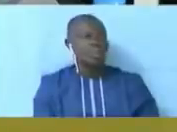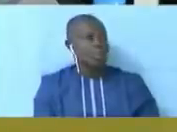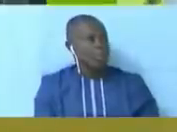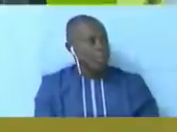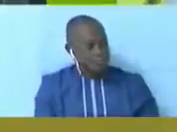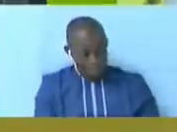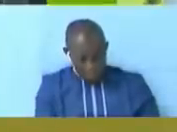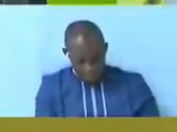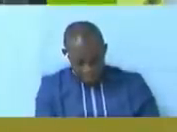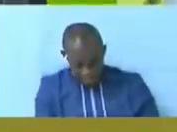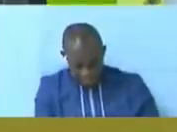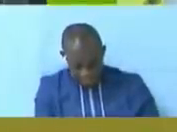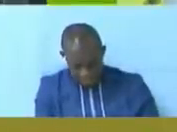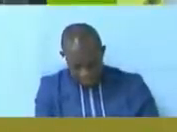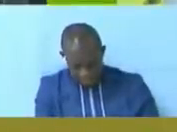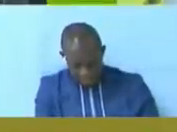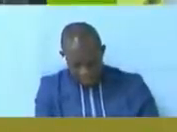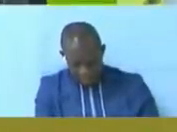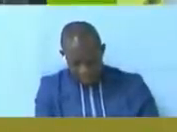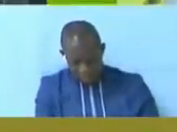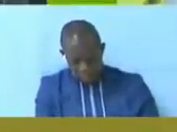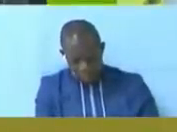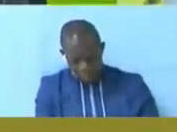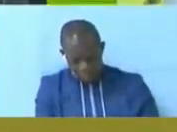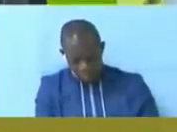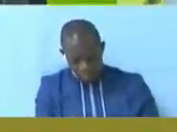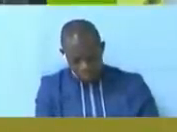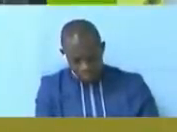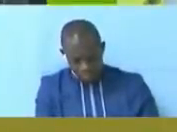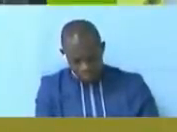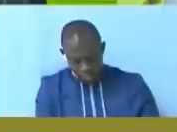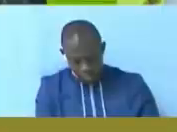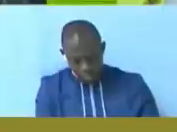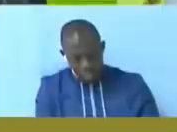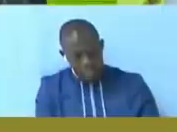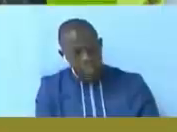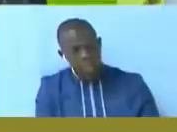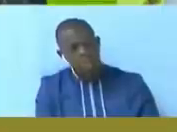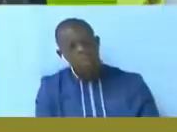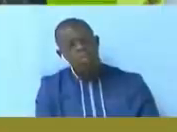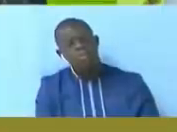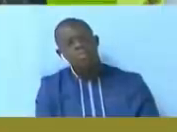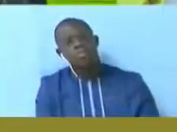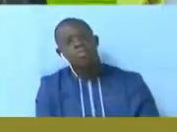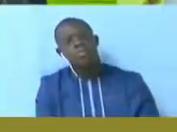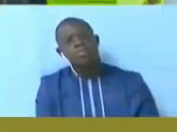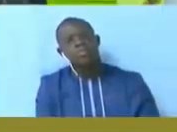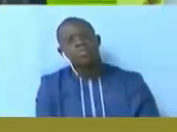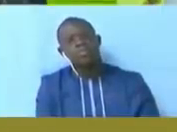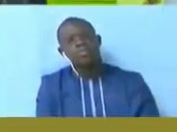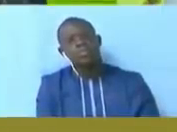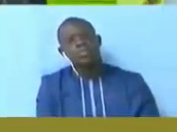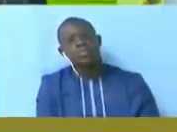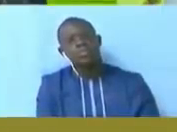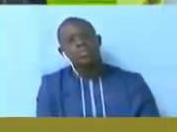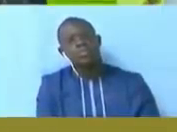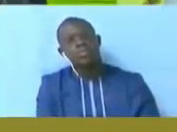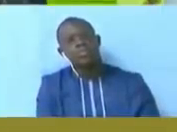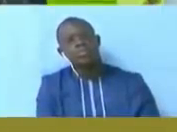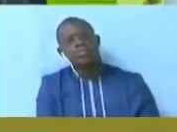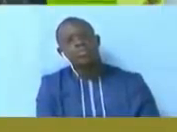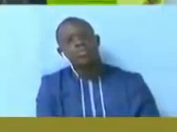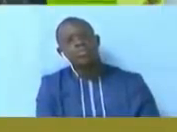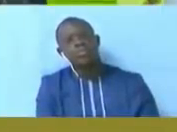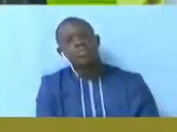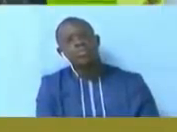yo momuta na ya nati ki asamba kitio nyati lon kitio ya kitindi kitio ya soron ay kana maroko no masala maroko no ay kana ina